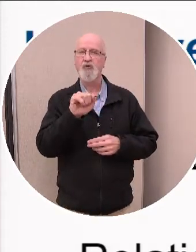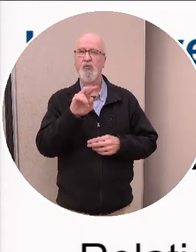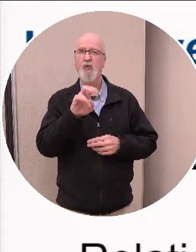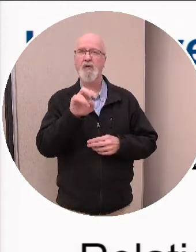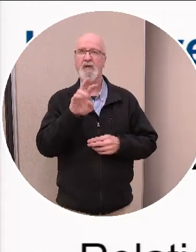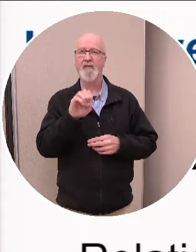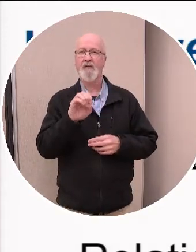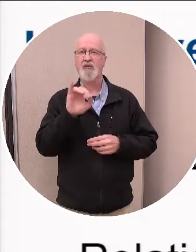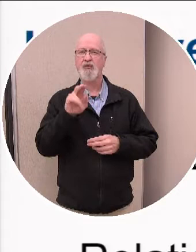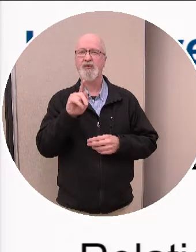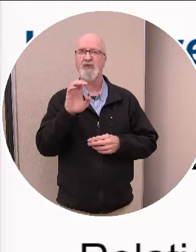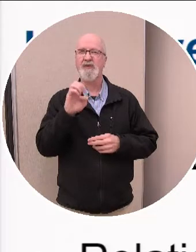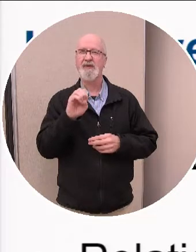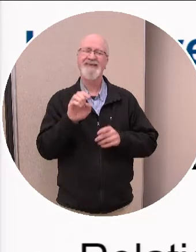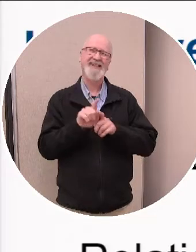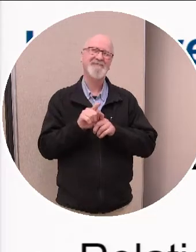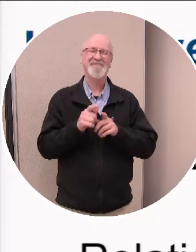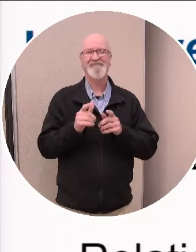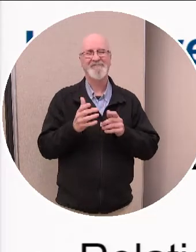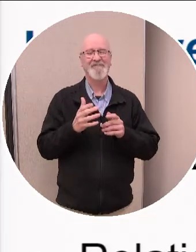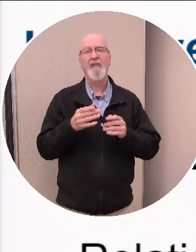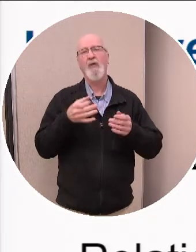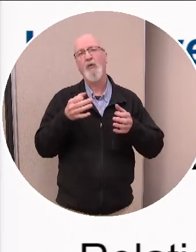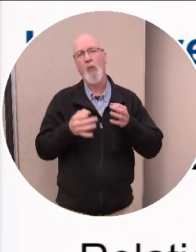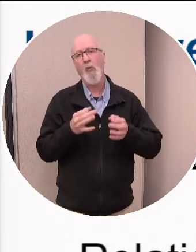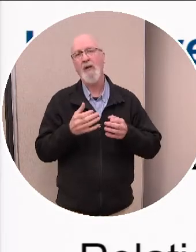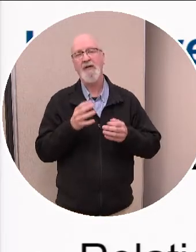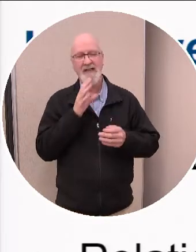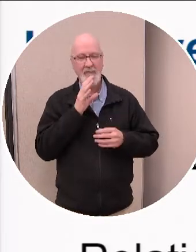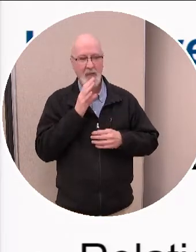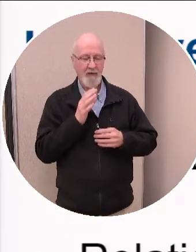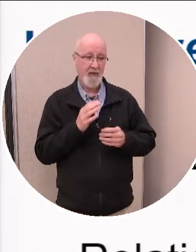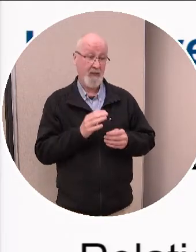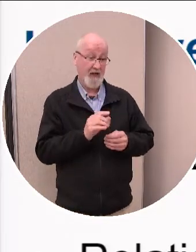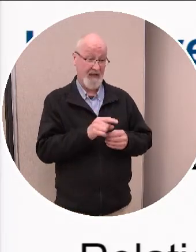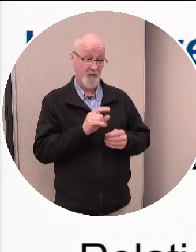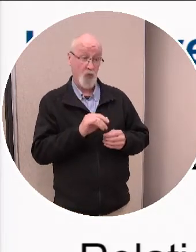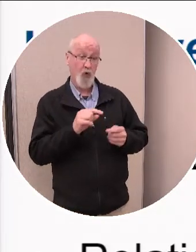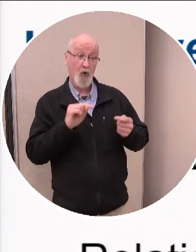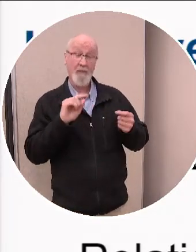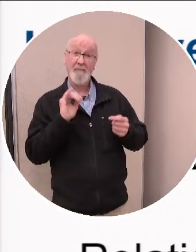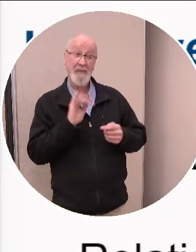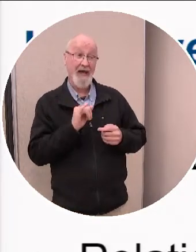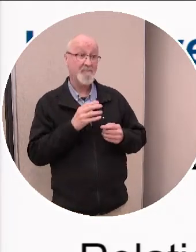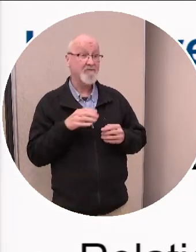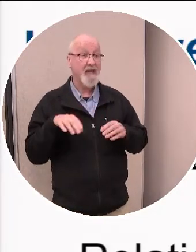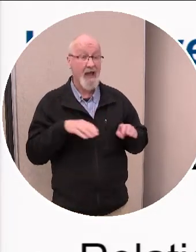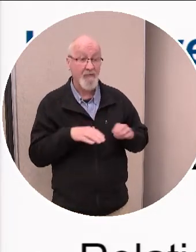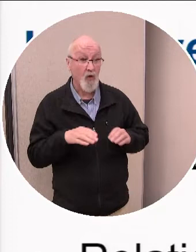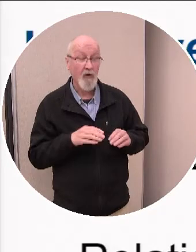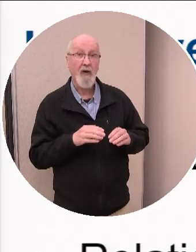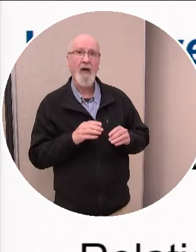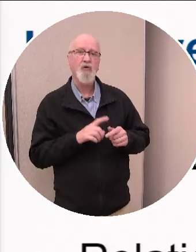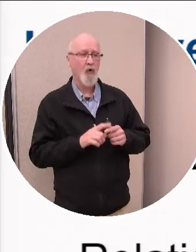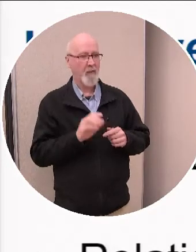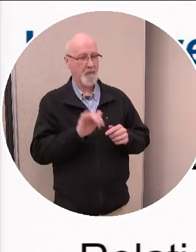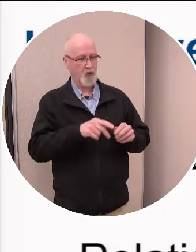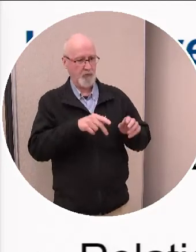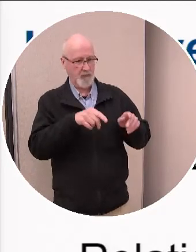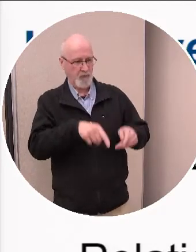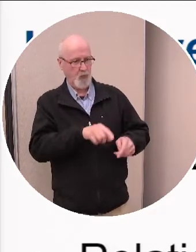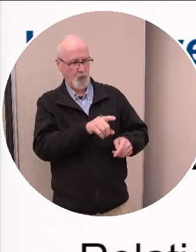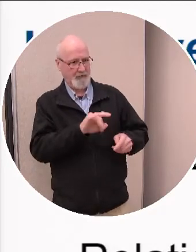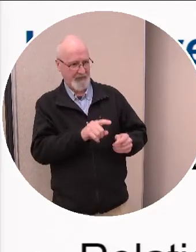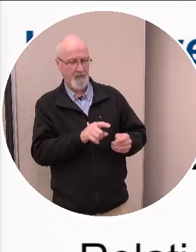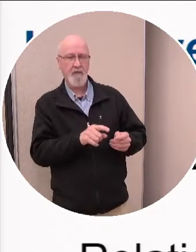program that focuses on addressing the harm caused by hurtful behavior or crime and holding the offender responsible